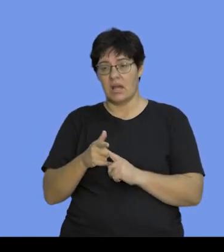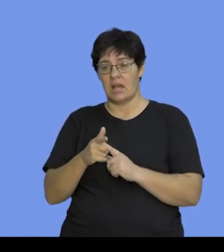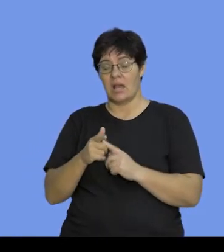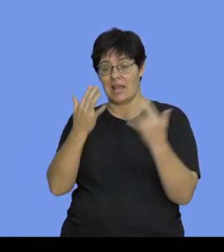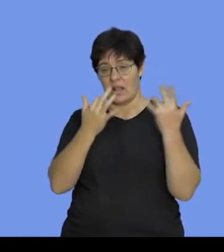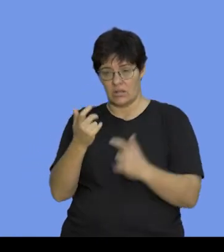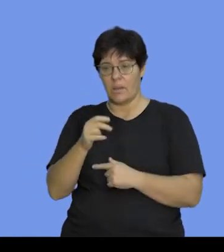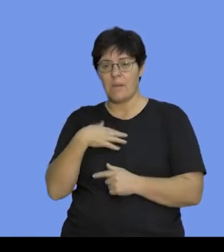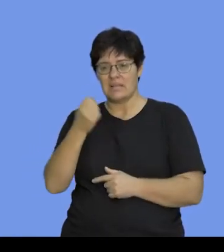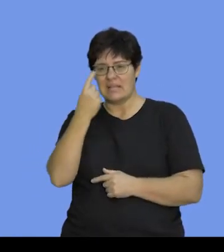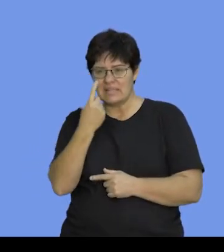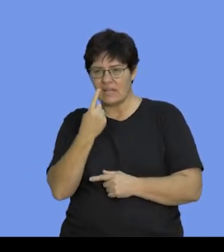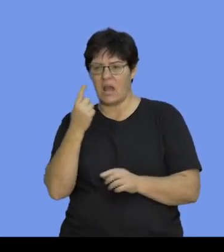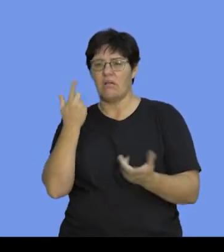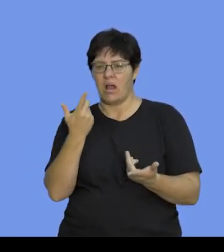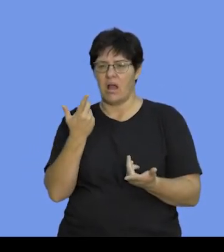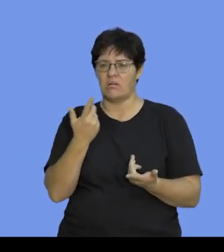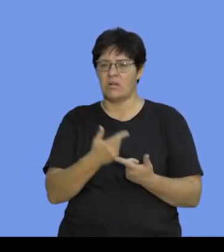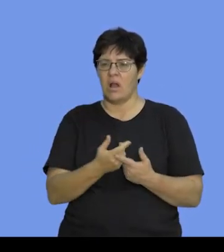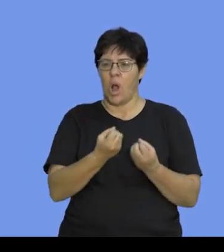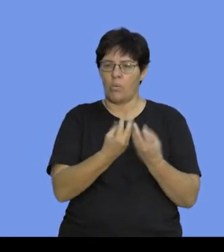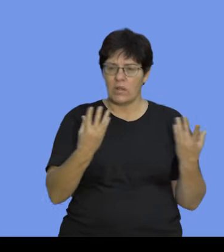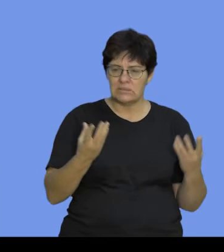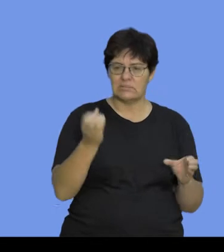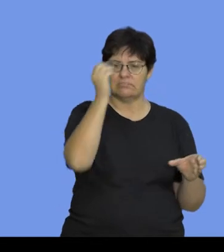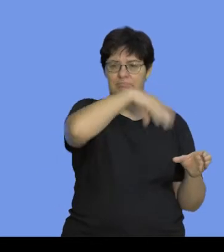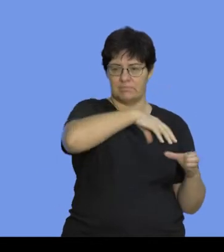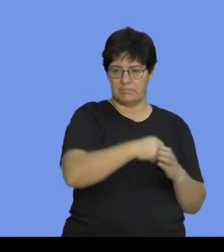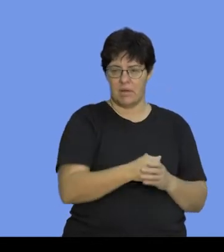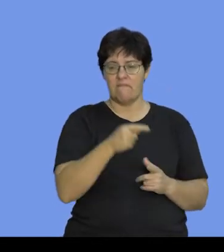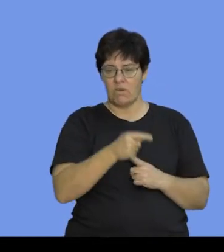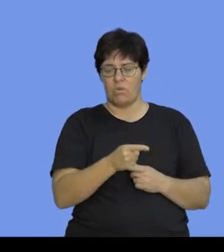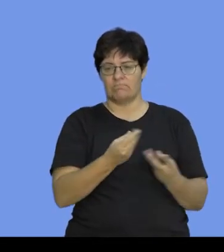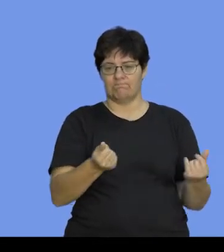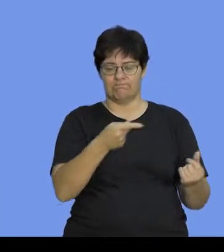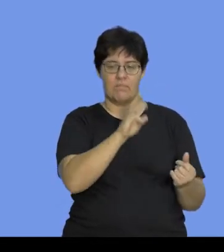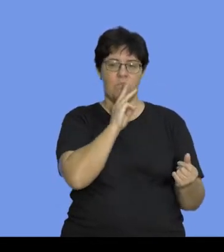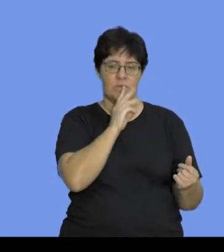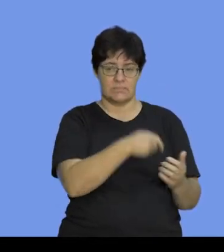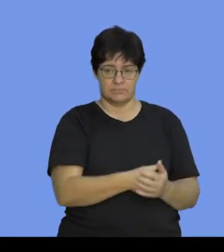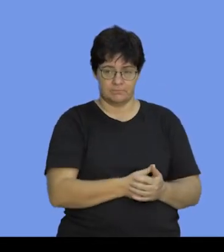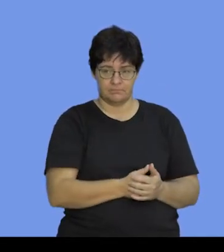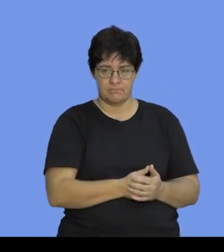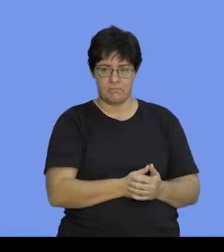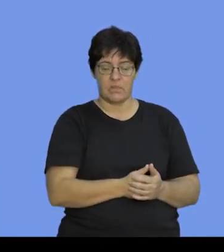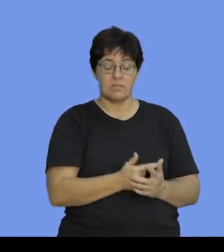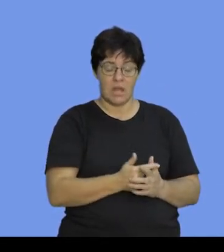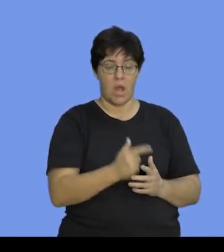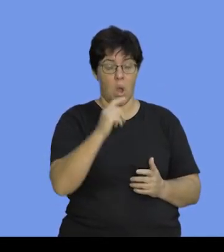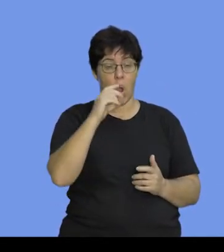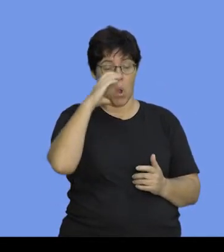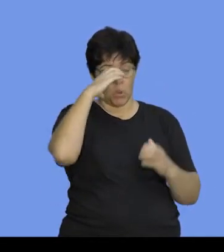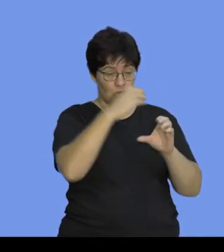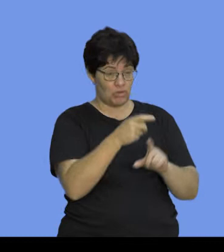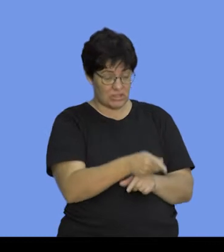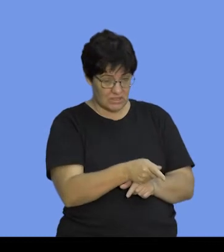of the solute is dissolved in a solvent. So this is with respect to solutions. And also, concentration of a solution is